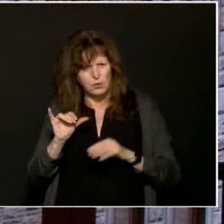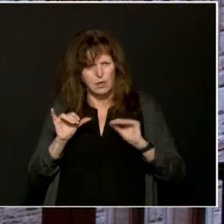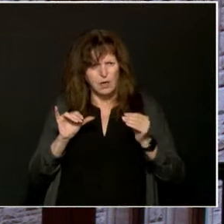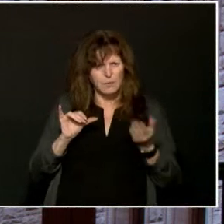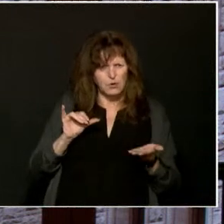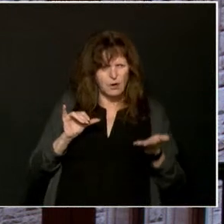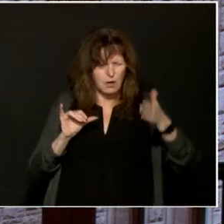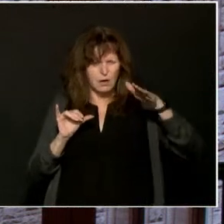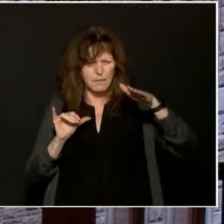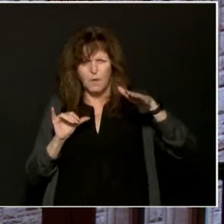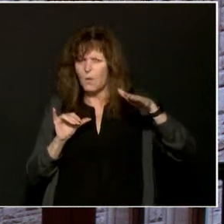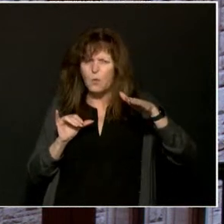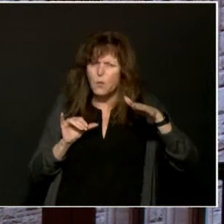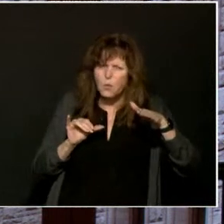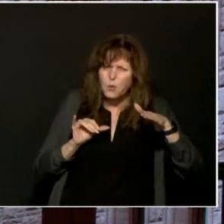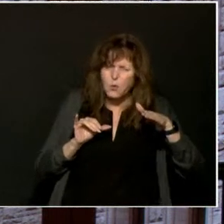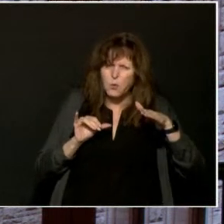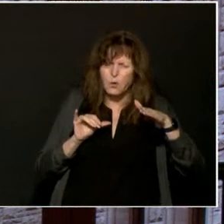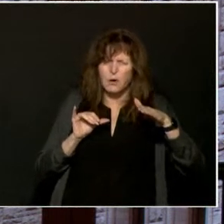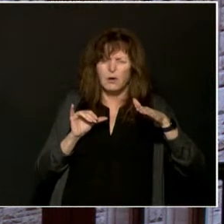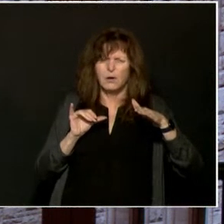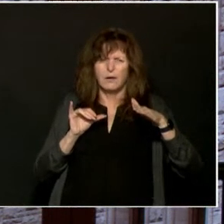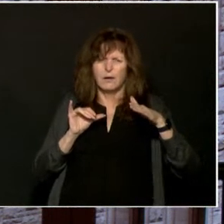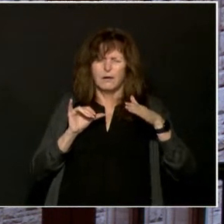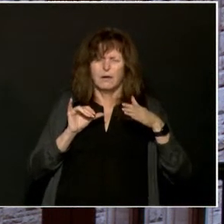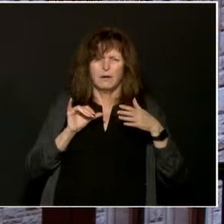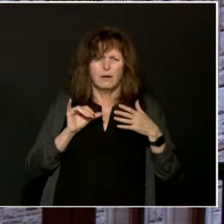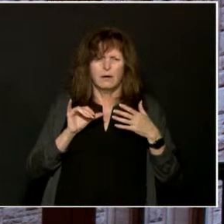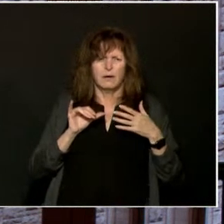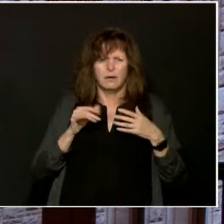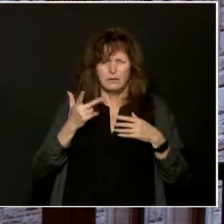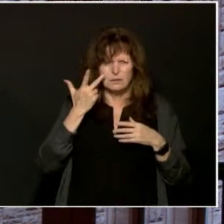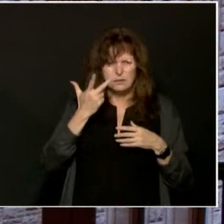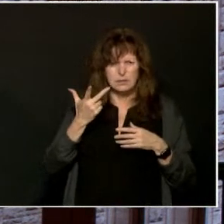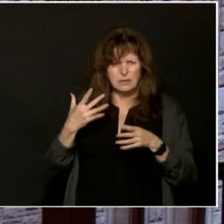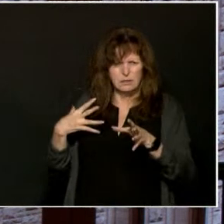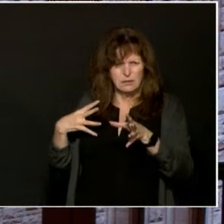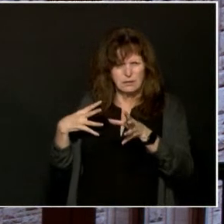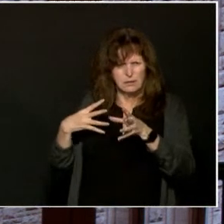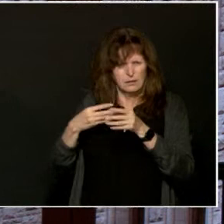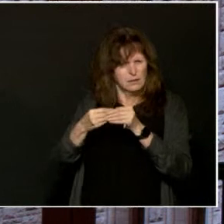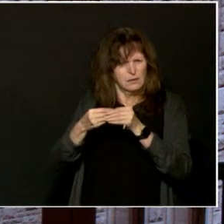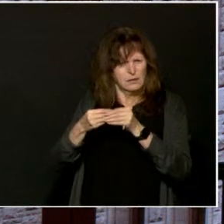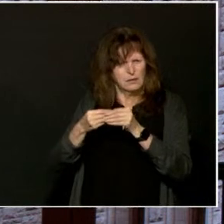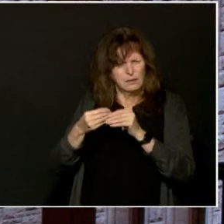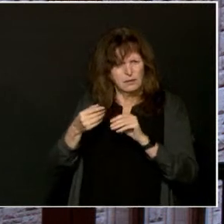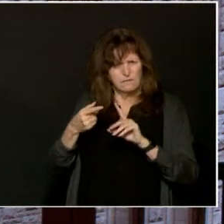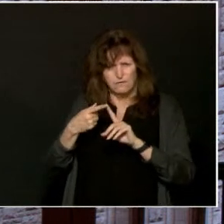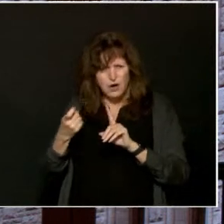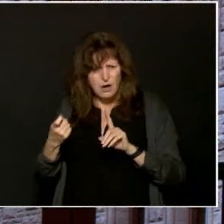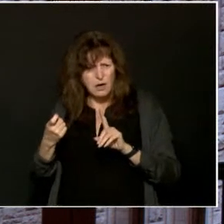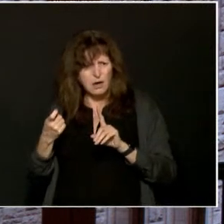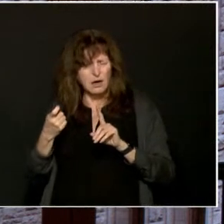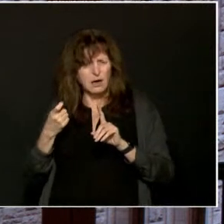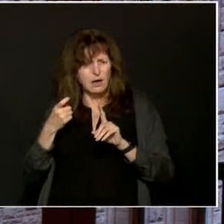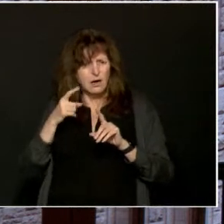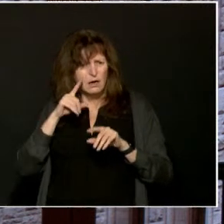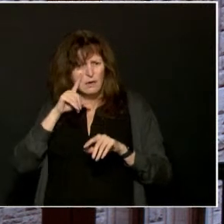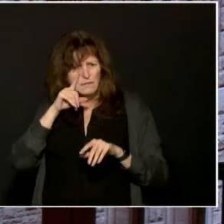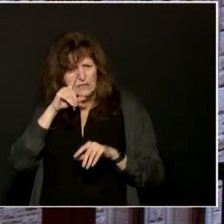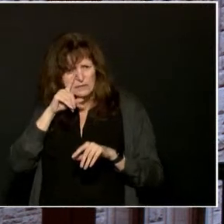seeing basically, the accumulation of, more tests being done equaling more positive tests?